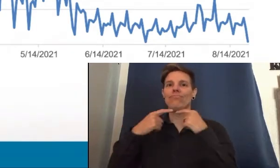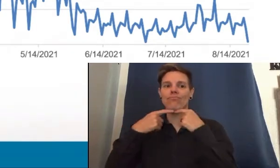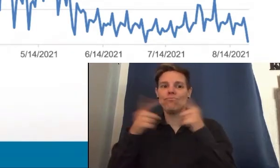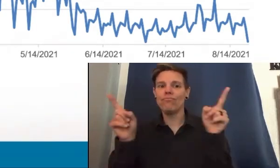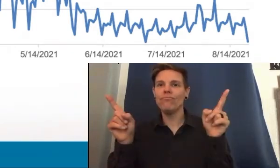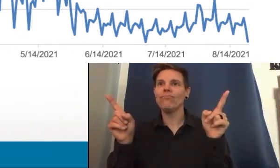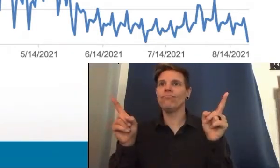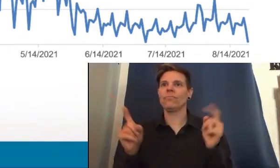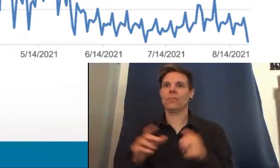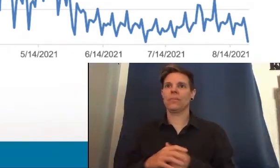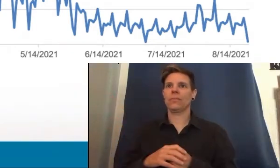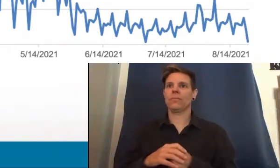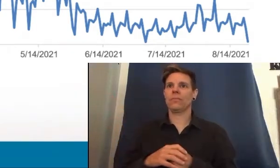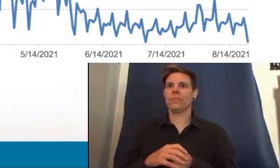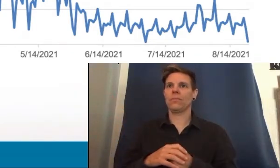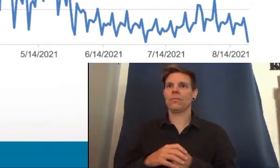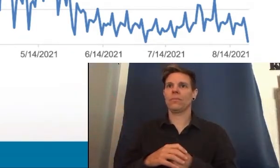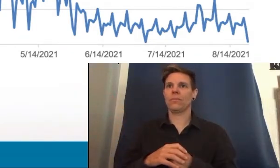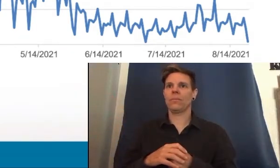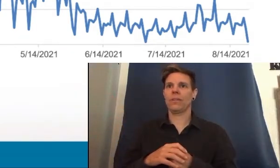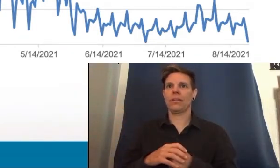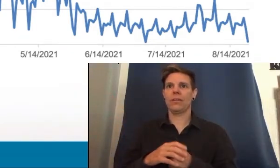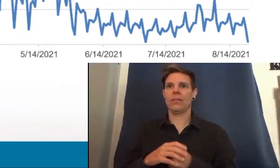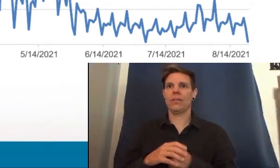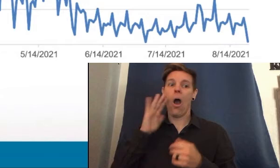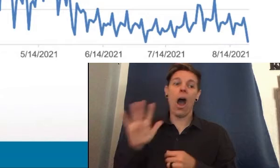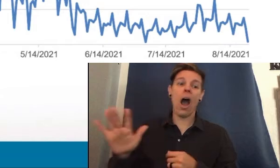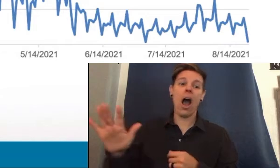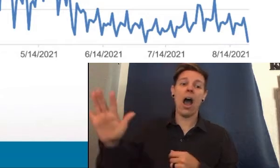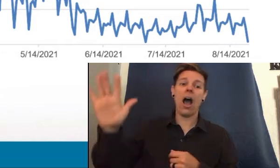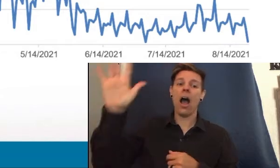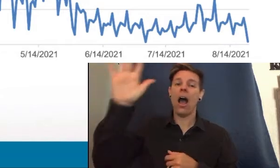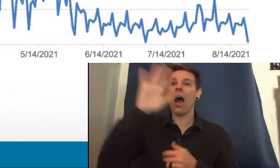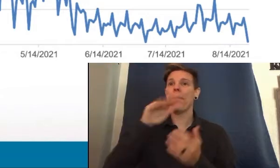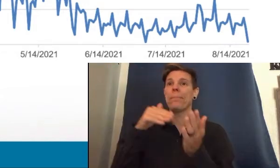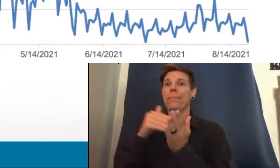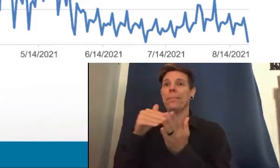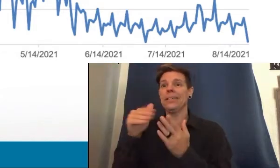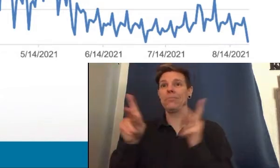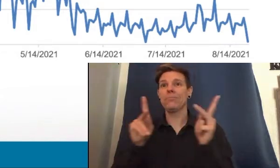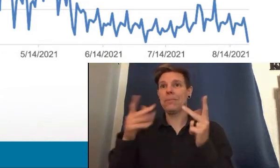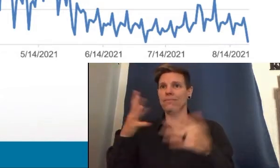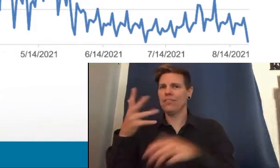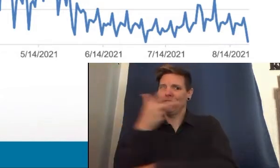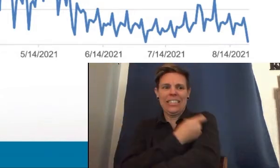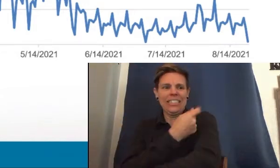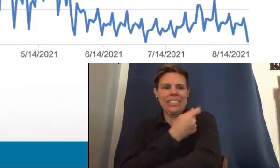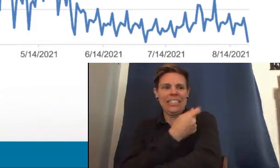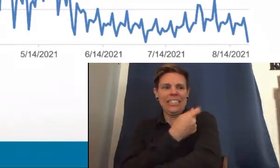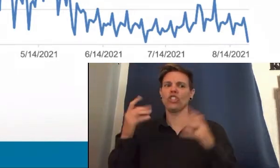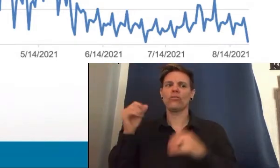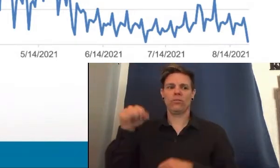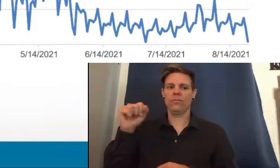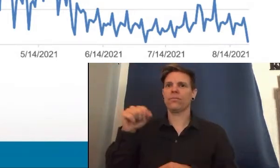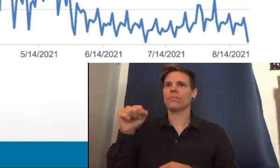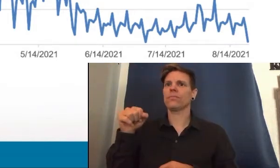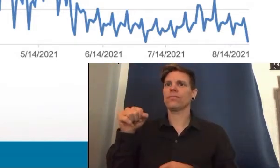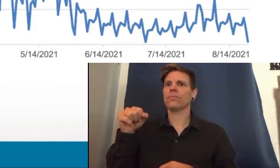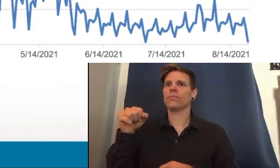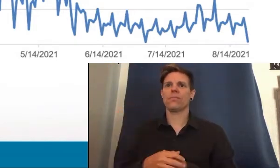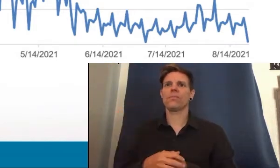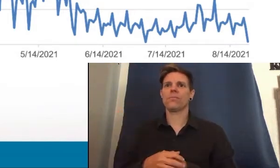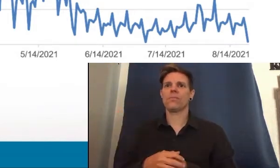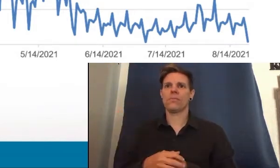we know that millions of people around the world have been vaccinated. They've been vaccinated safely. We've talked about